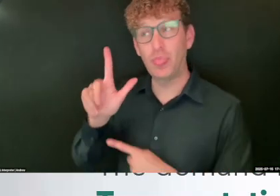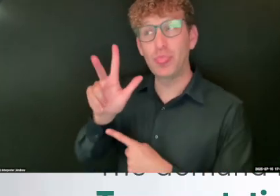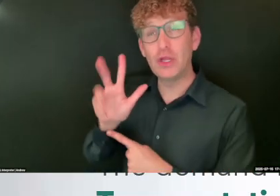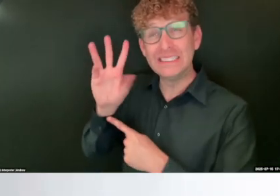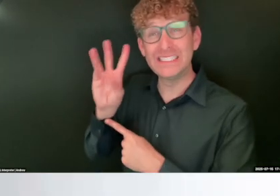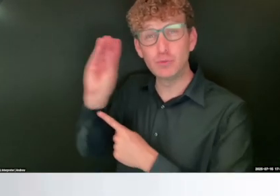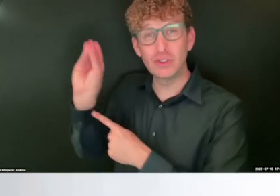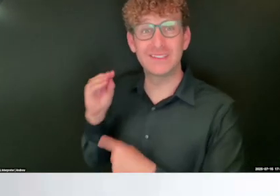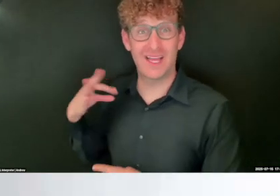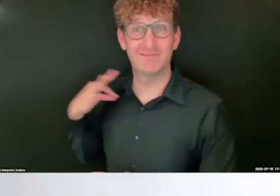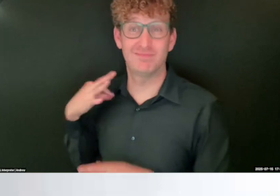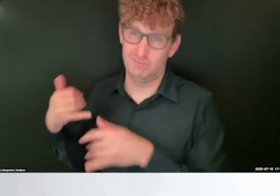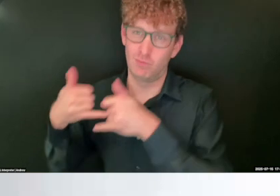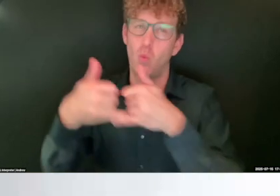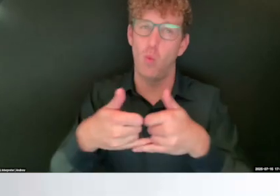please.